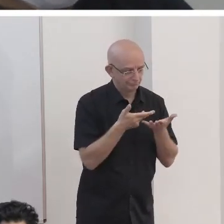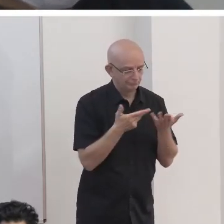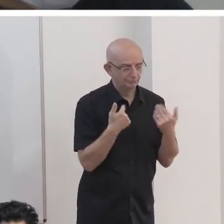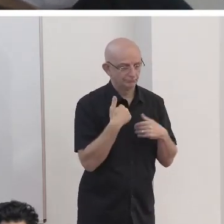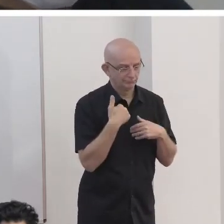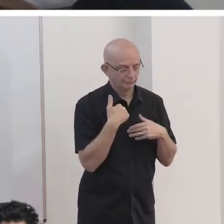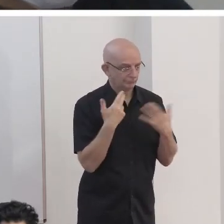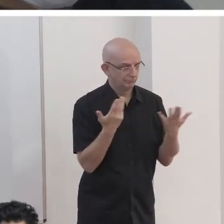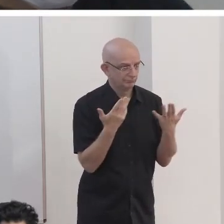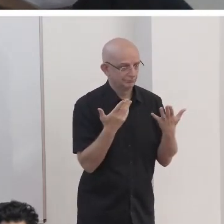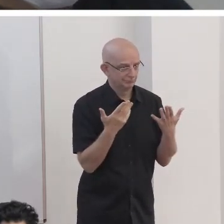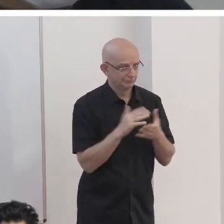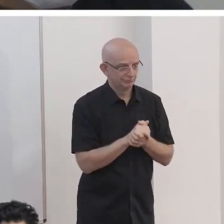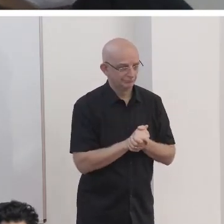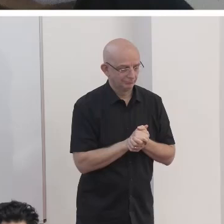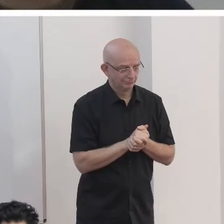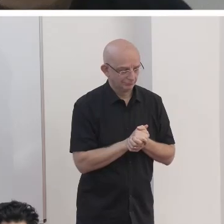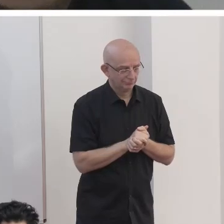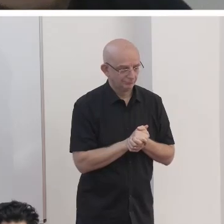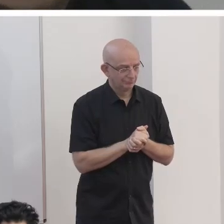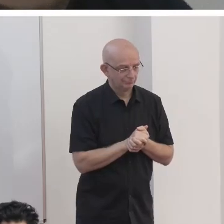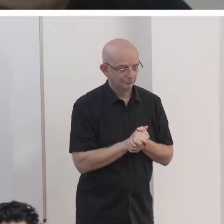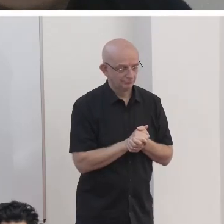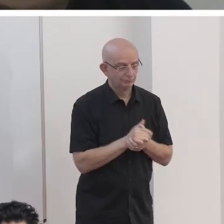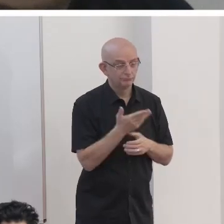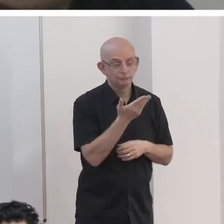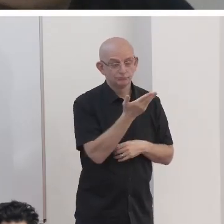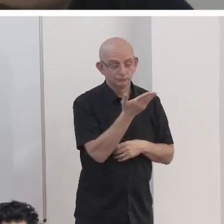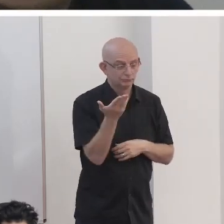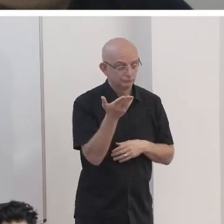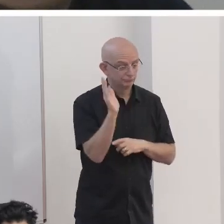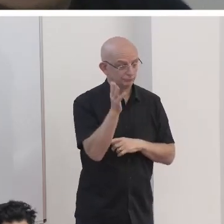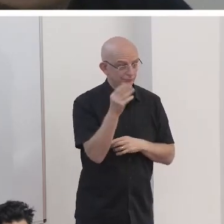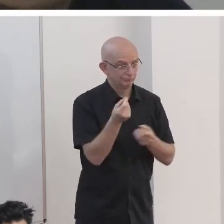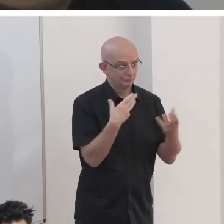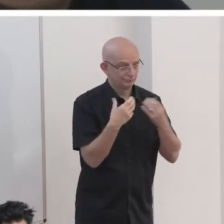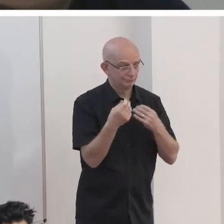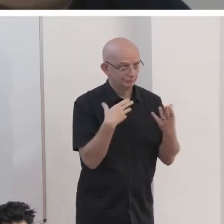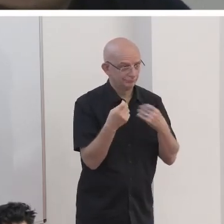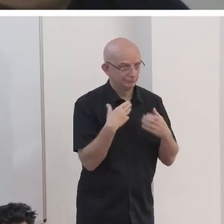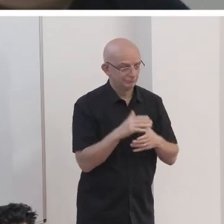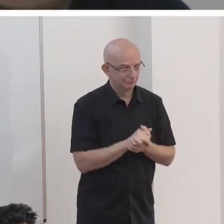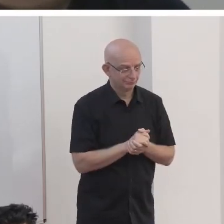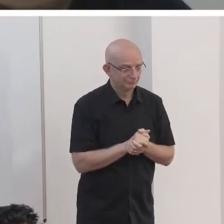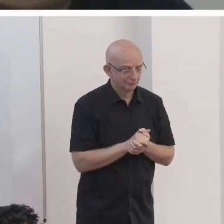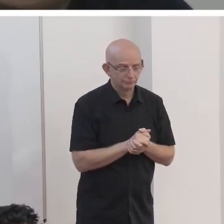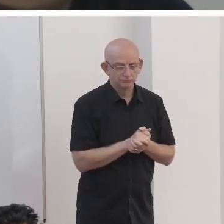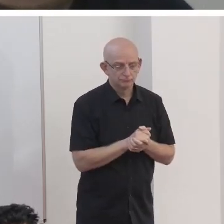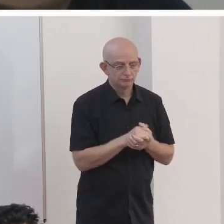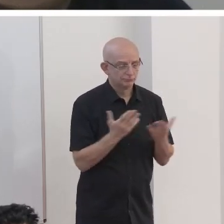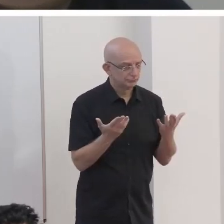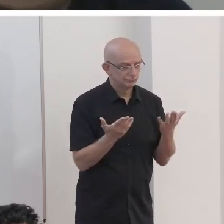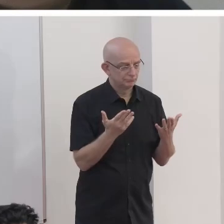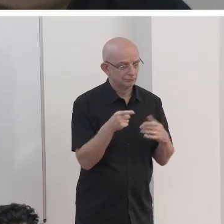not shake your head and shake your hands instead of giving answers, so I will not be able to see that, right? Am I